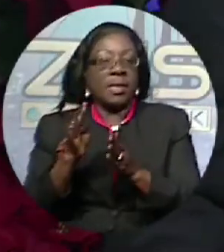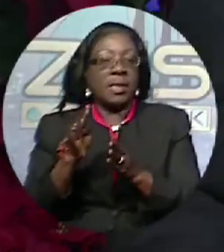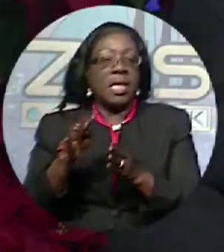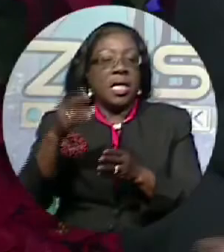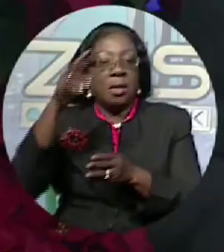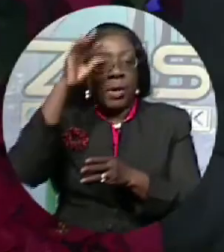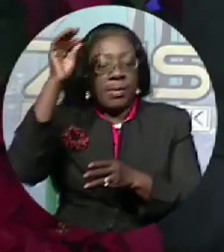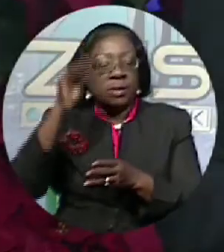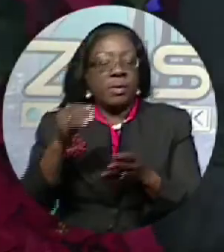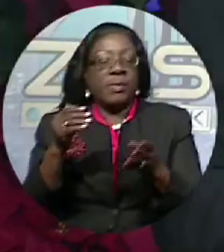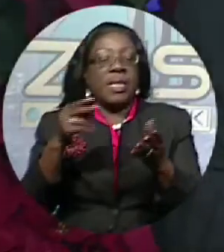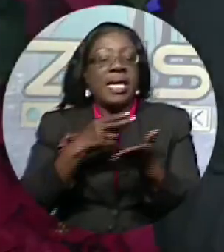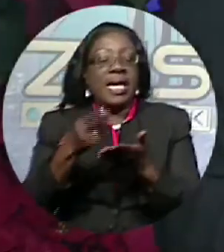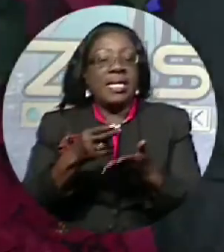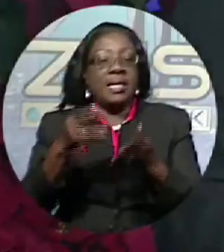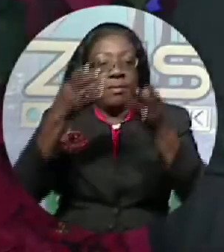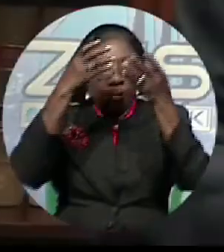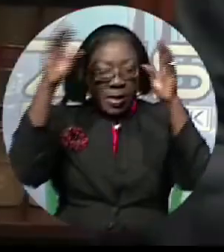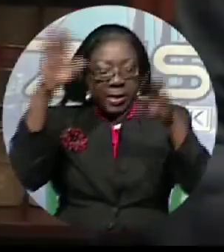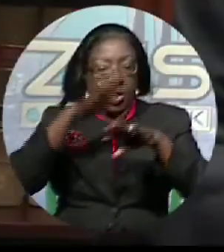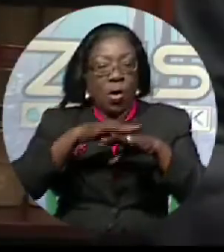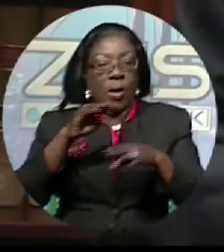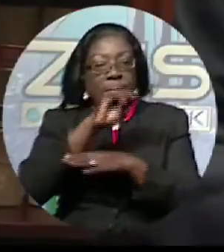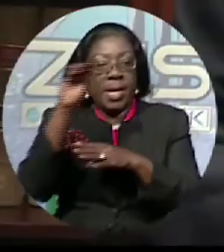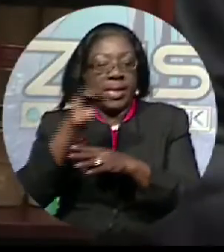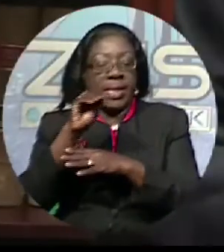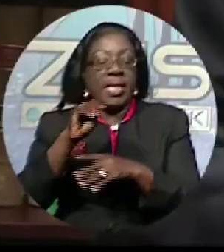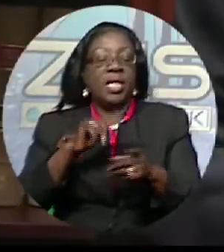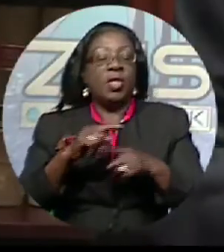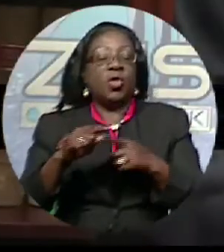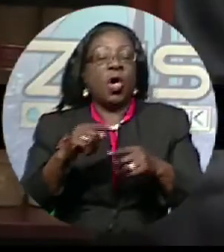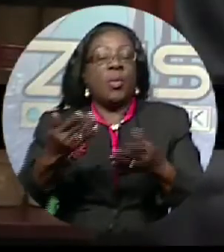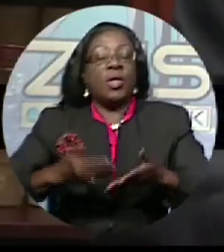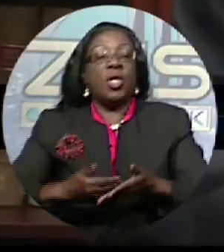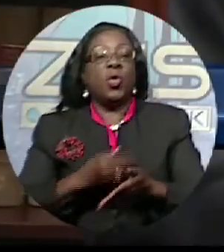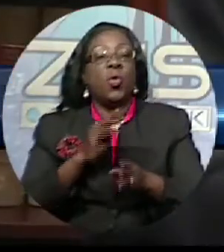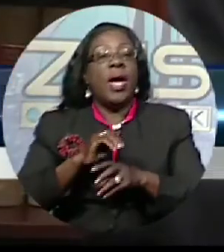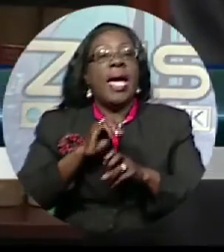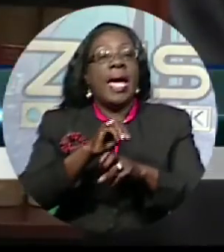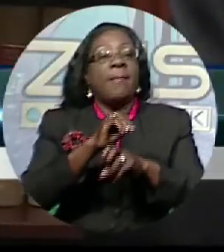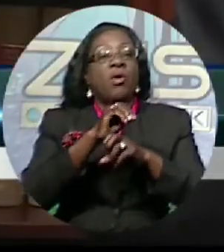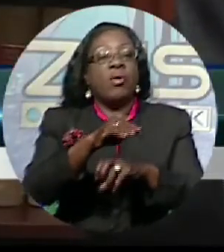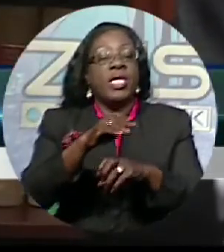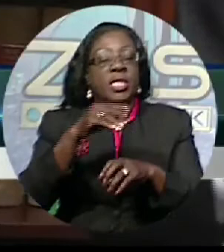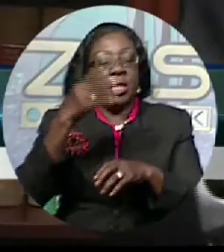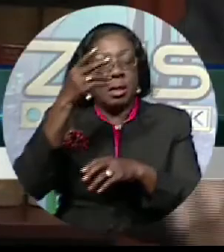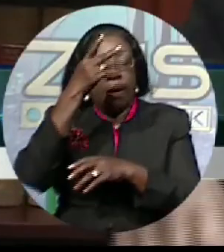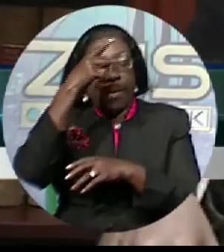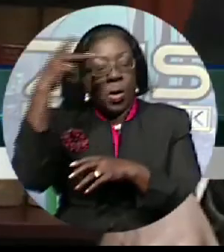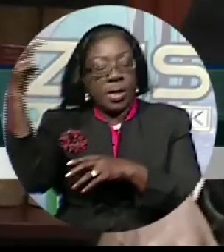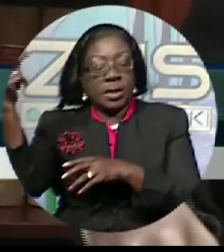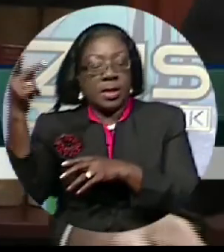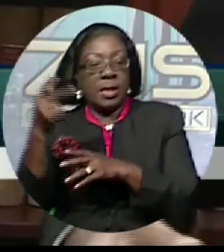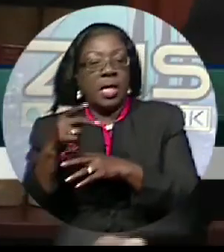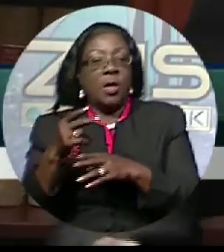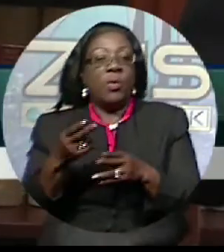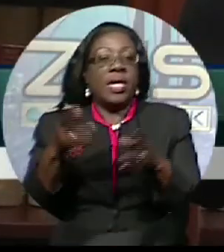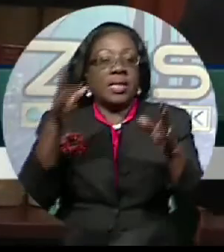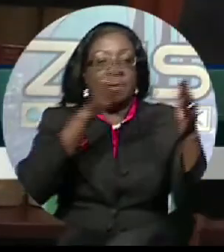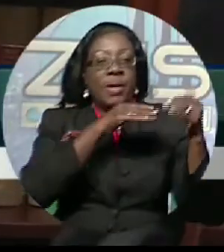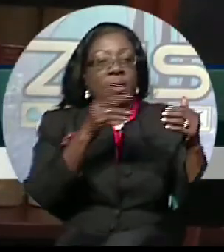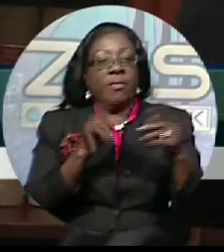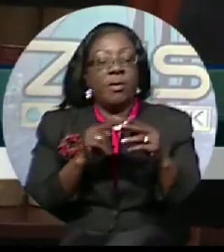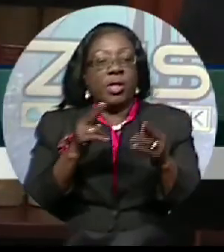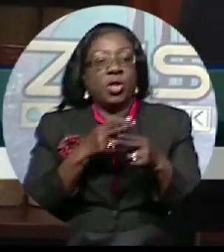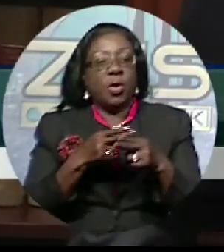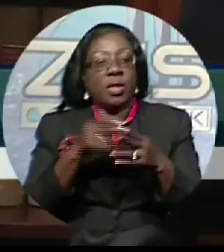new immigration policy. He indicated that at the earliest opportunity, and we expect very shortly, that the